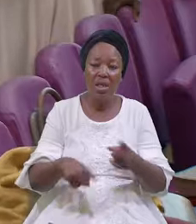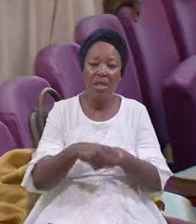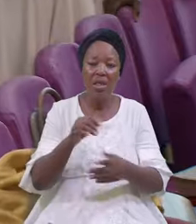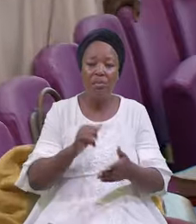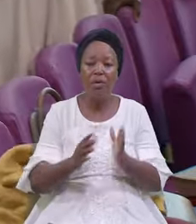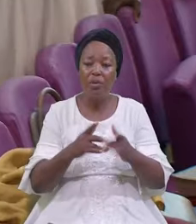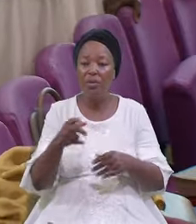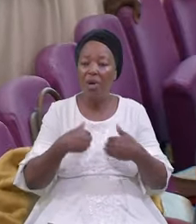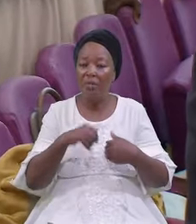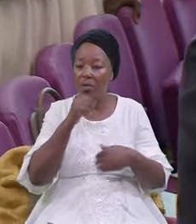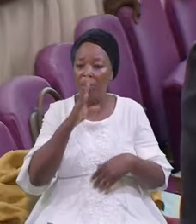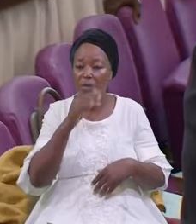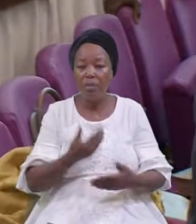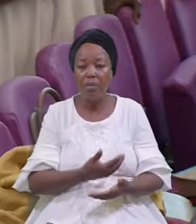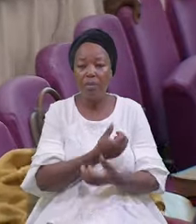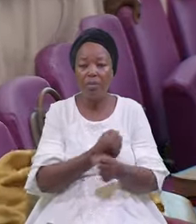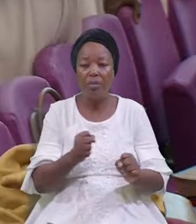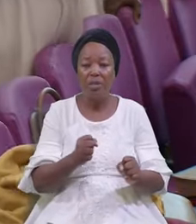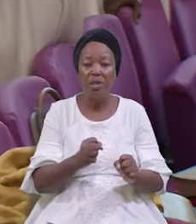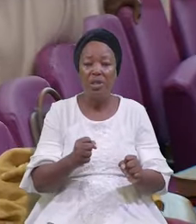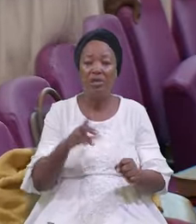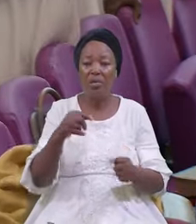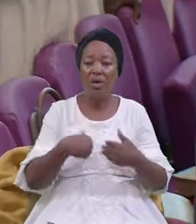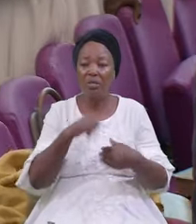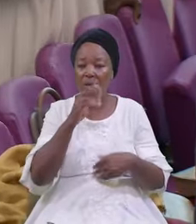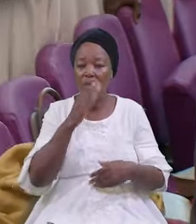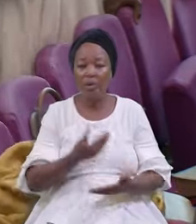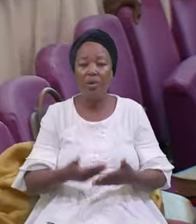again. You've been coming and coming.